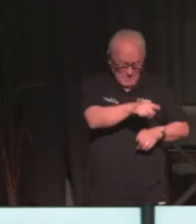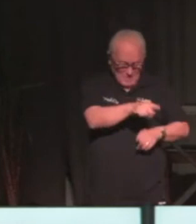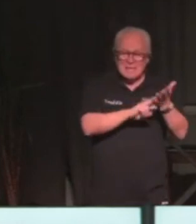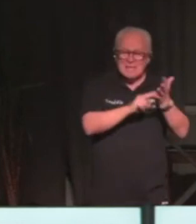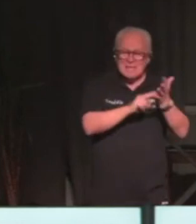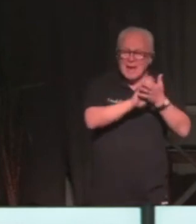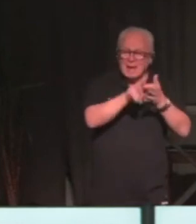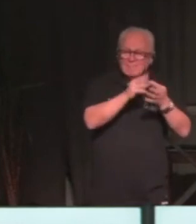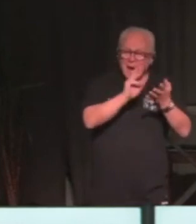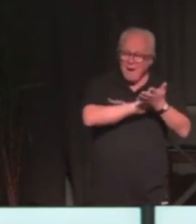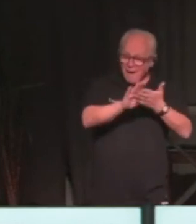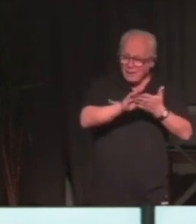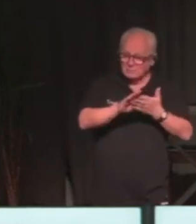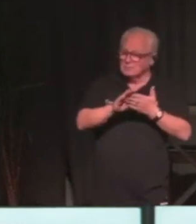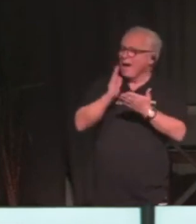of God. He was driven to prayer.